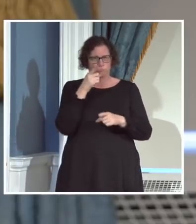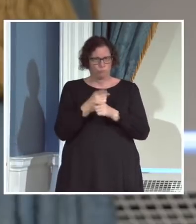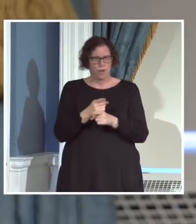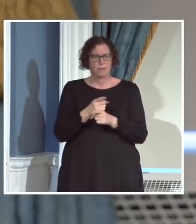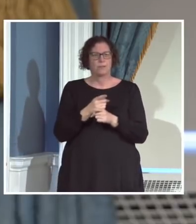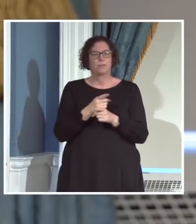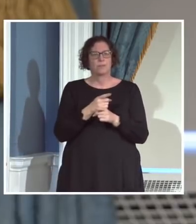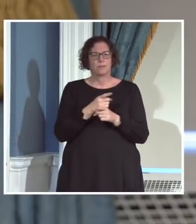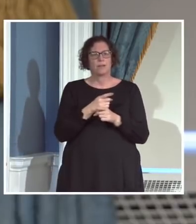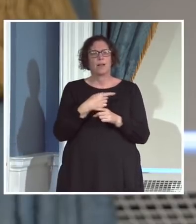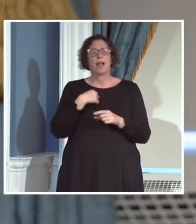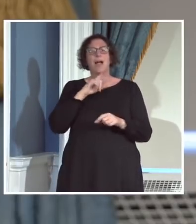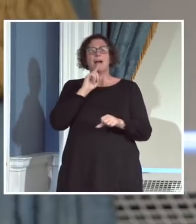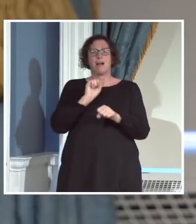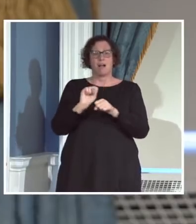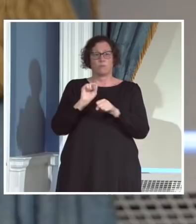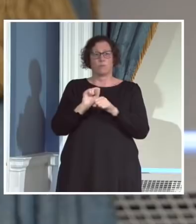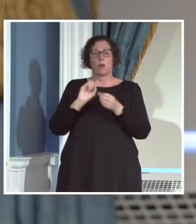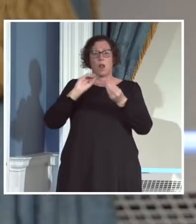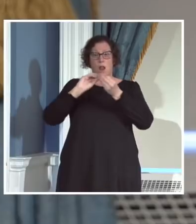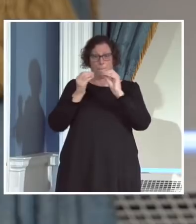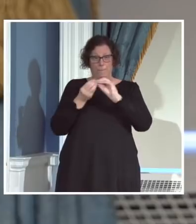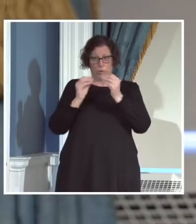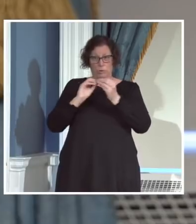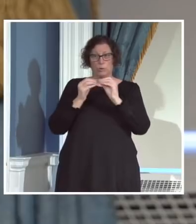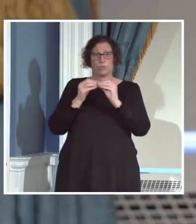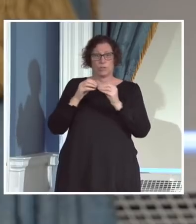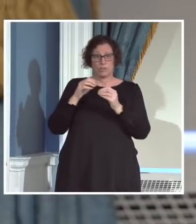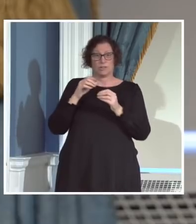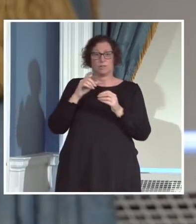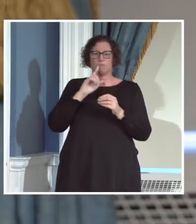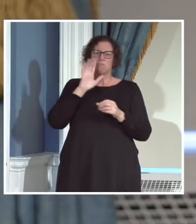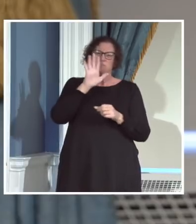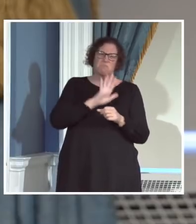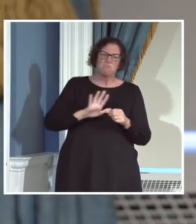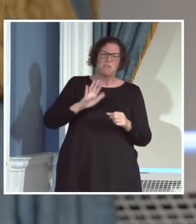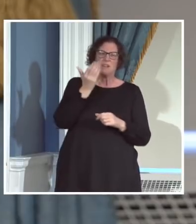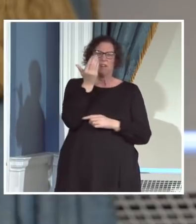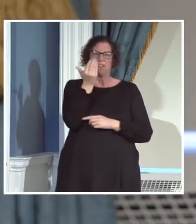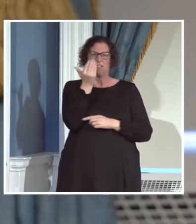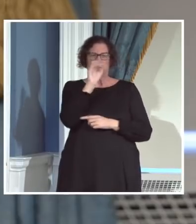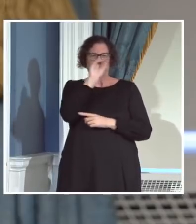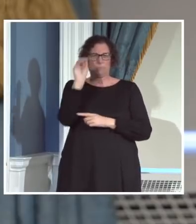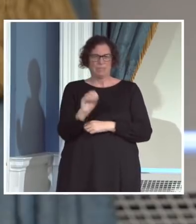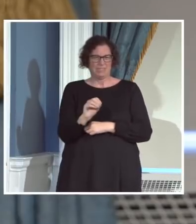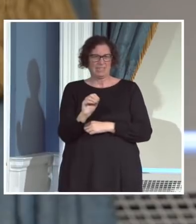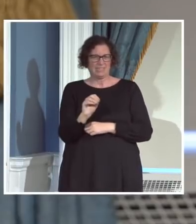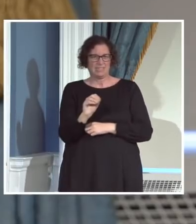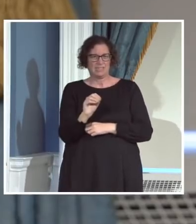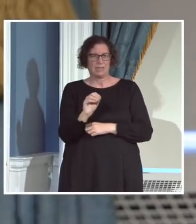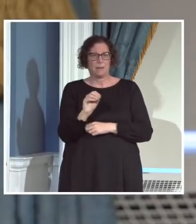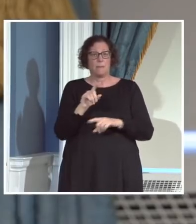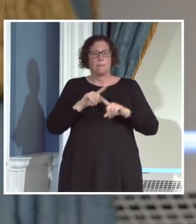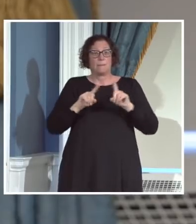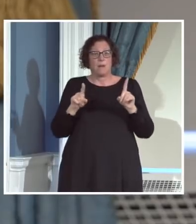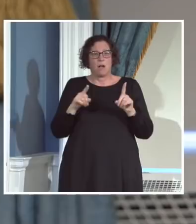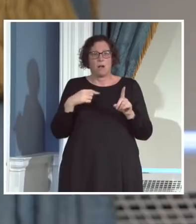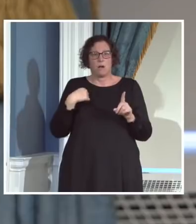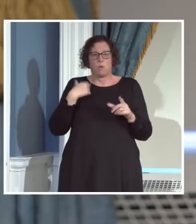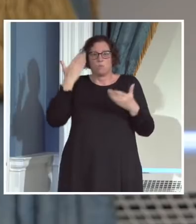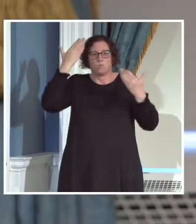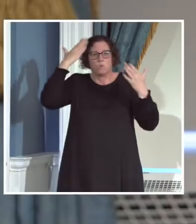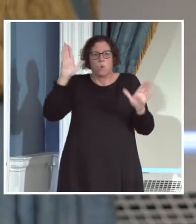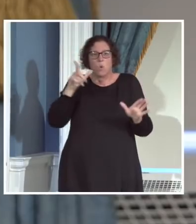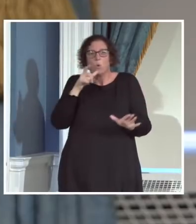come in who's that 15% that can survive. This is a fierce virus for a very small number